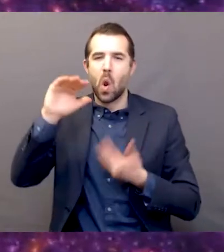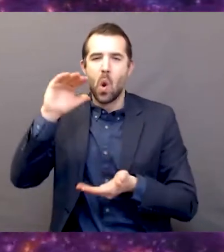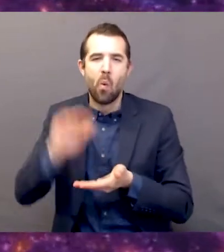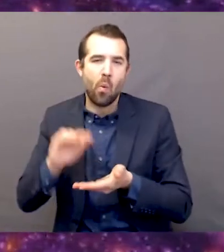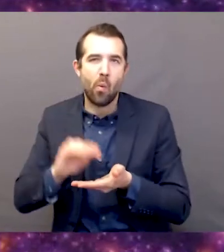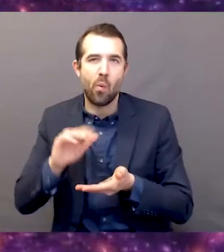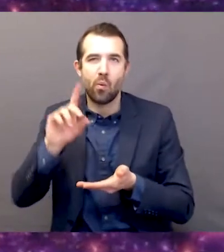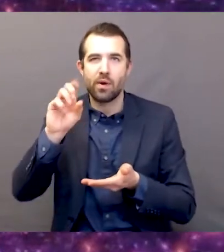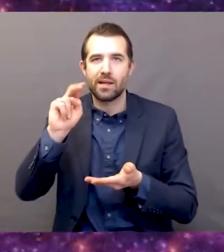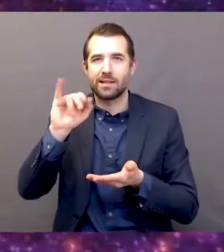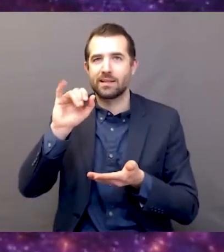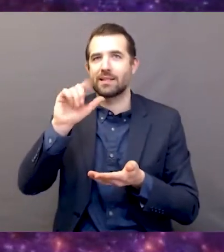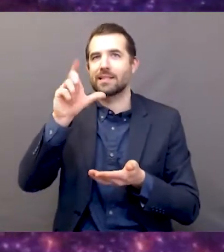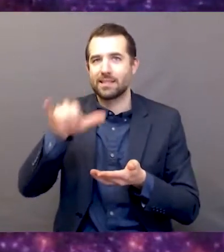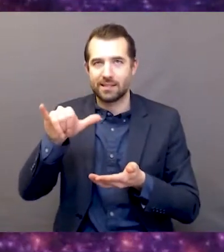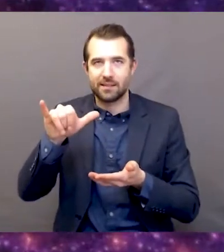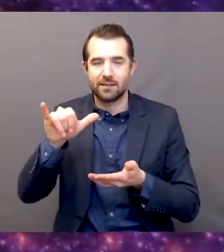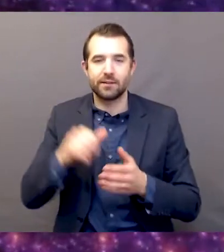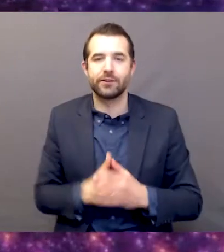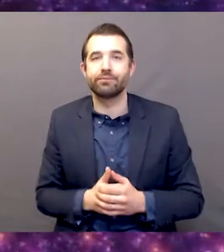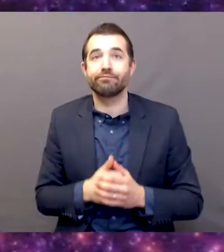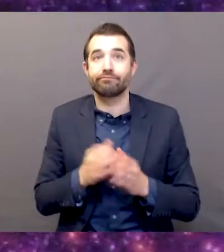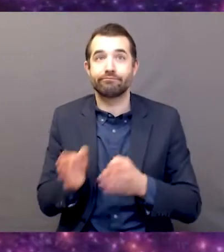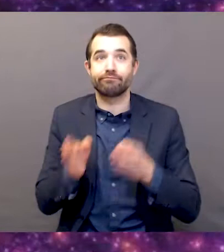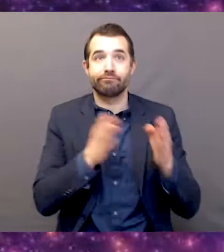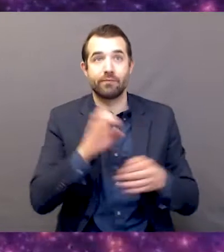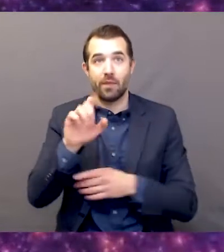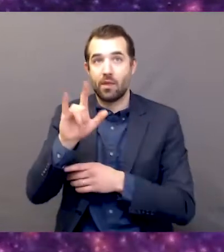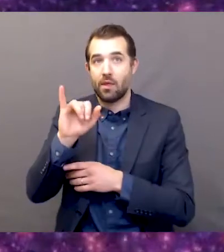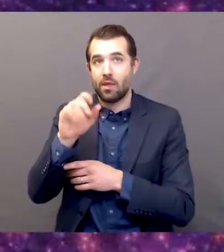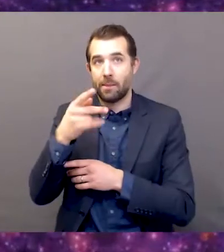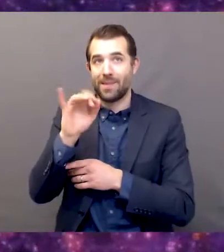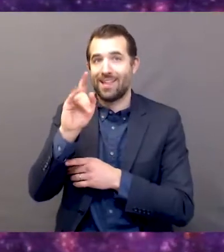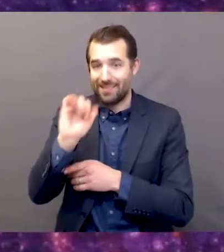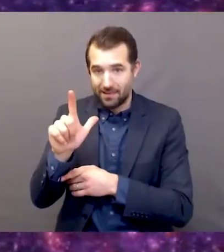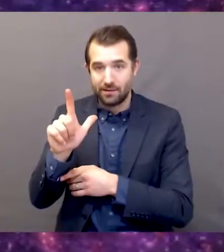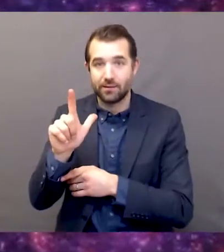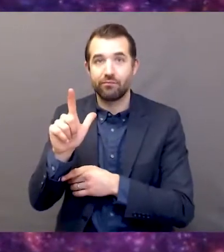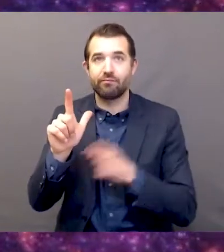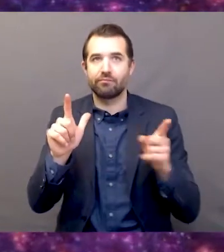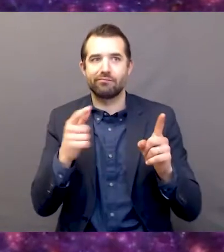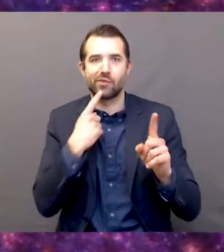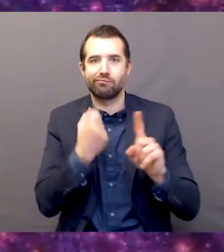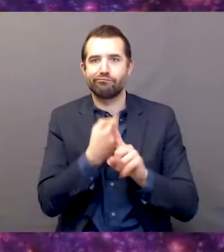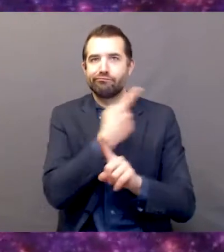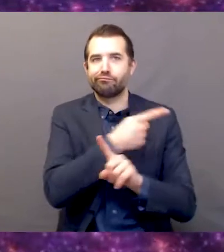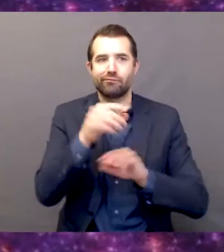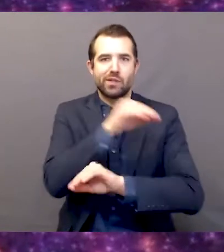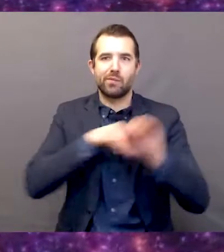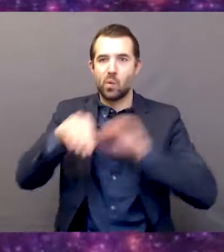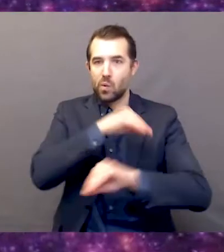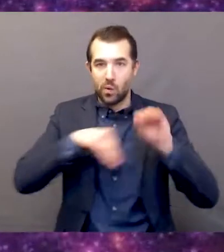environments and mostly avoid rich clusters. Ellipticals, on the other hand, are supported by random motions, and you see a picture of one